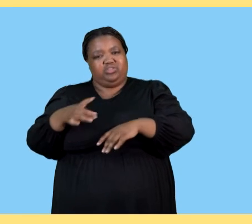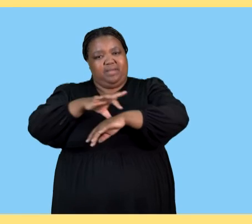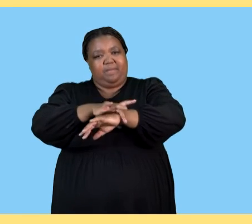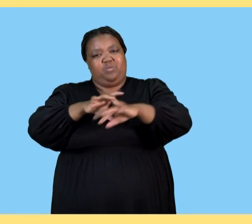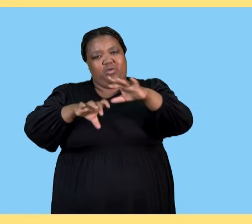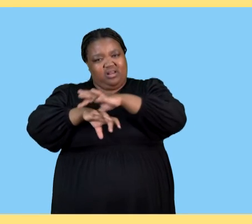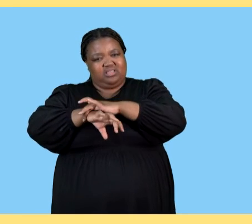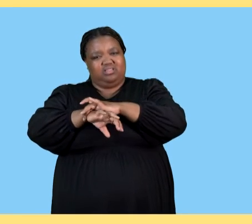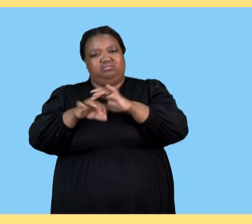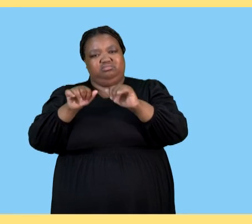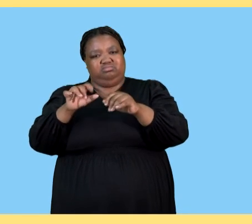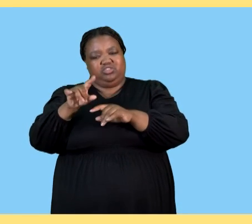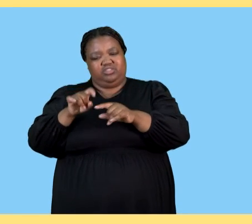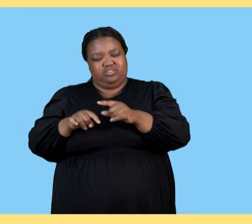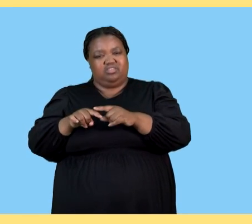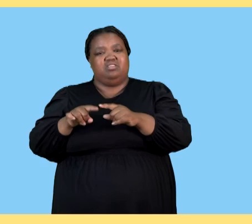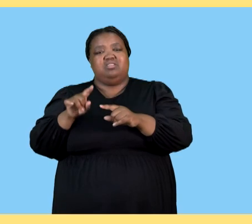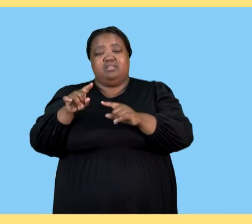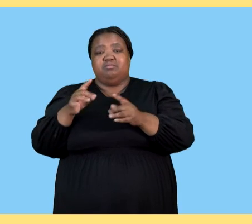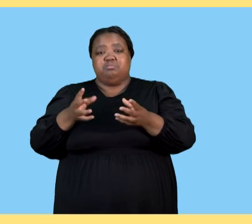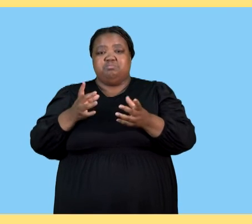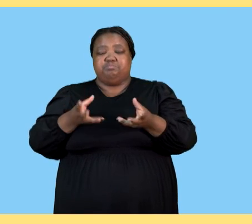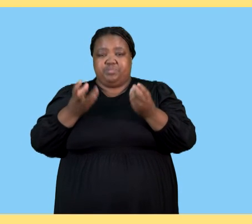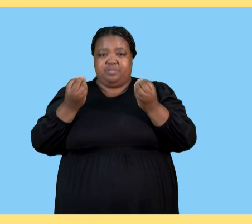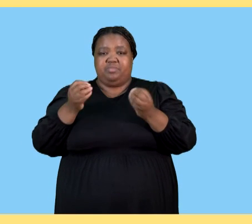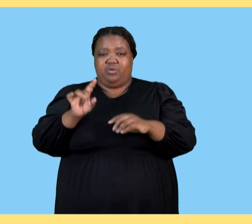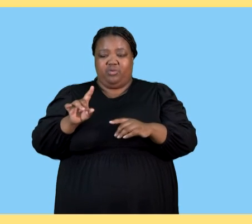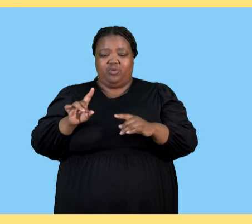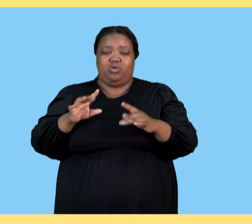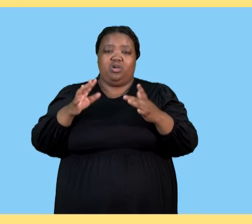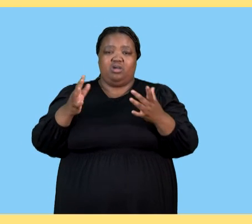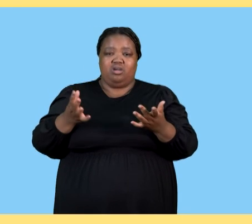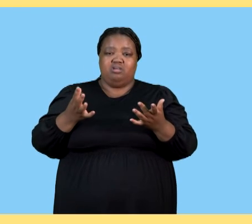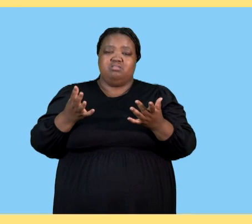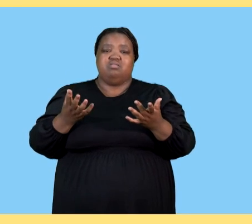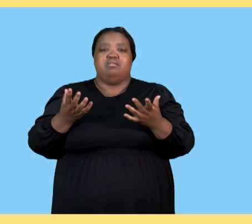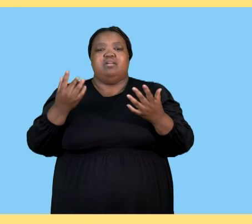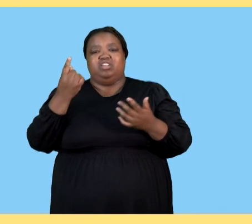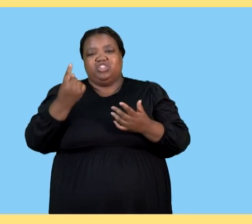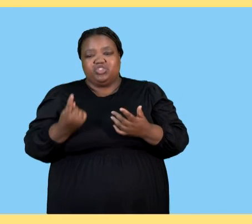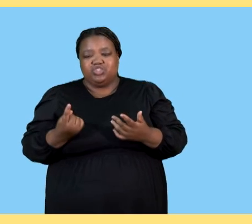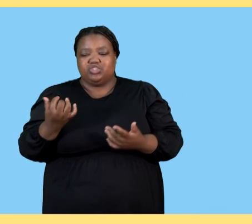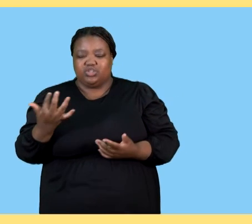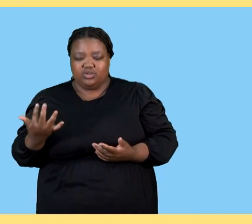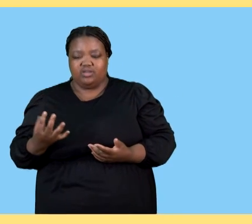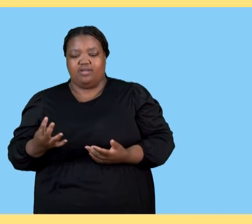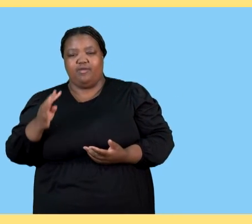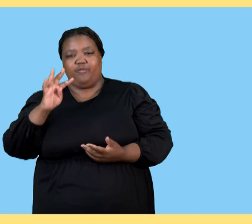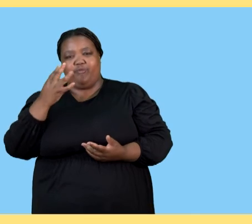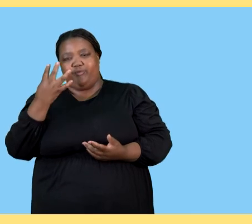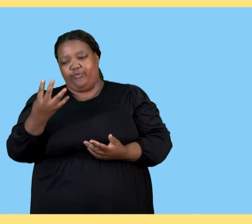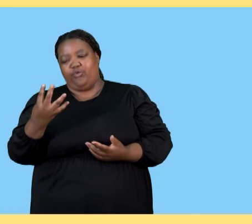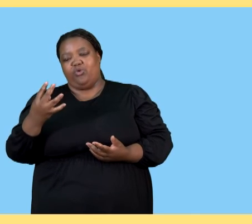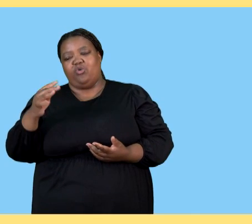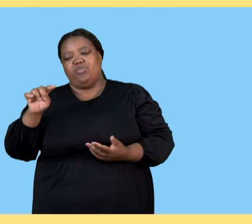your 4,000 units. If we divide this, it should give us the cost per unit, which is 4